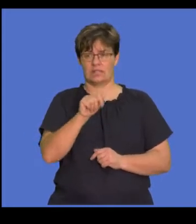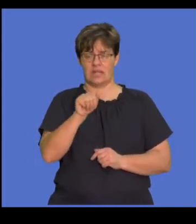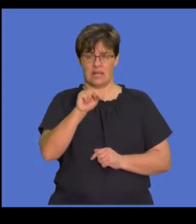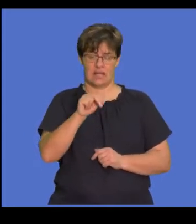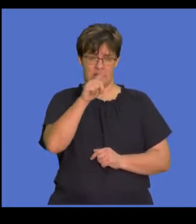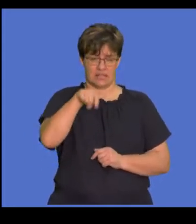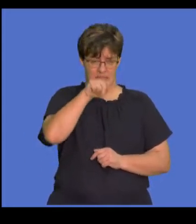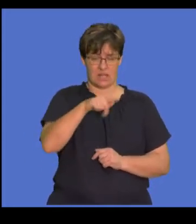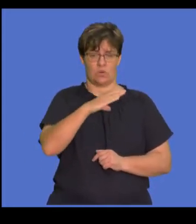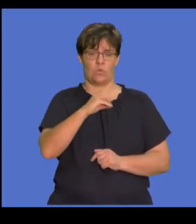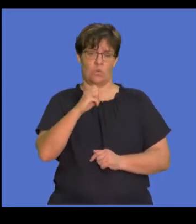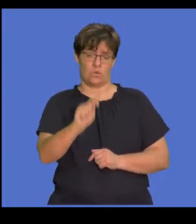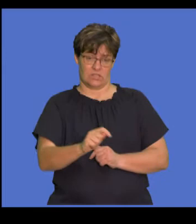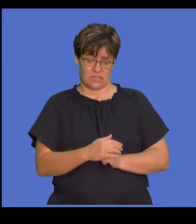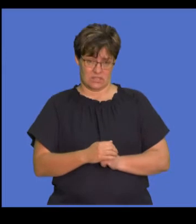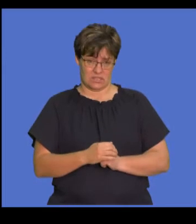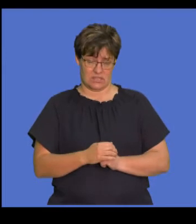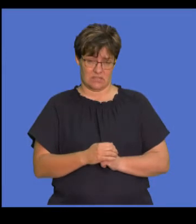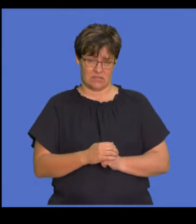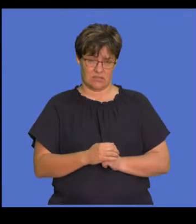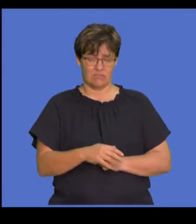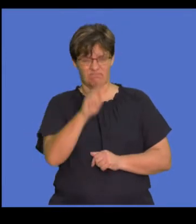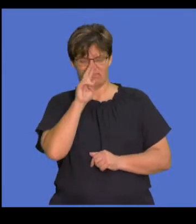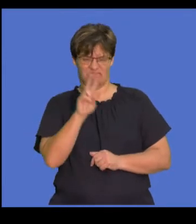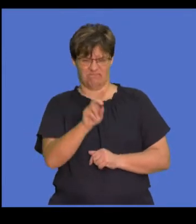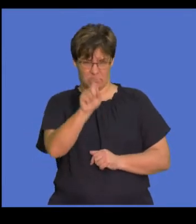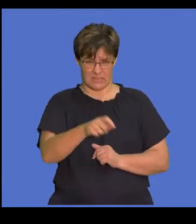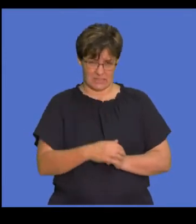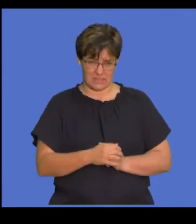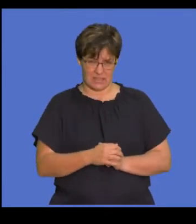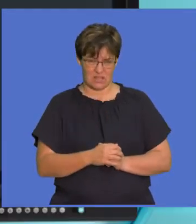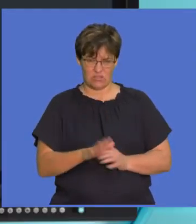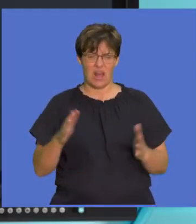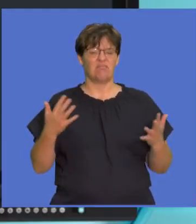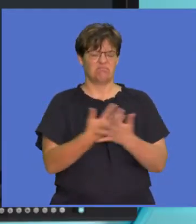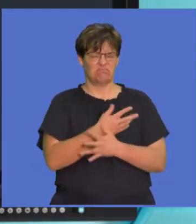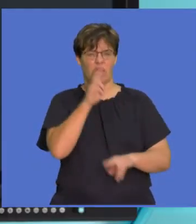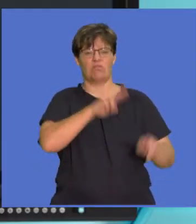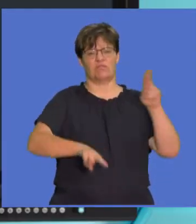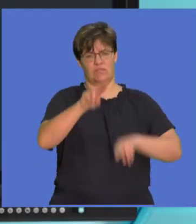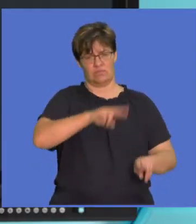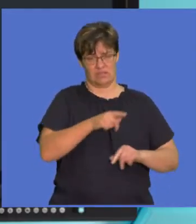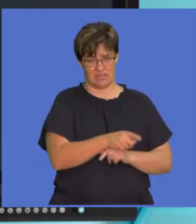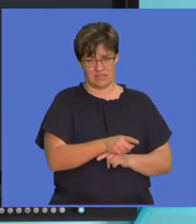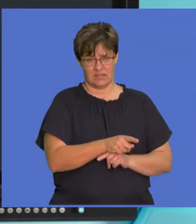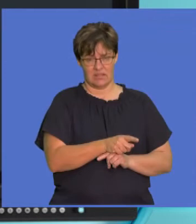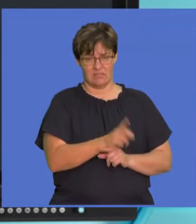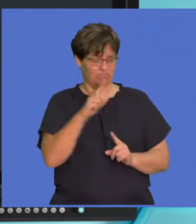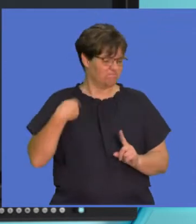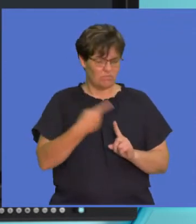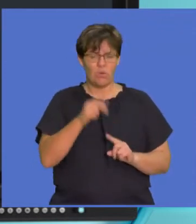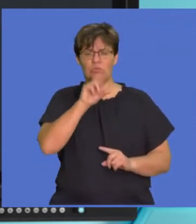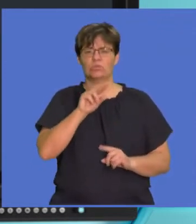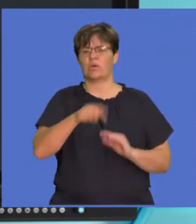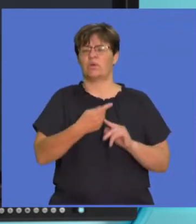tan theta, which is cot. And that's what you needed to look at. So this is just quick revision of what is